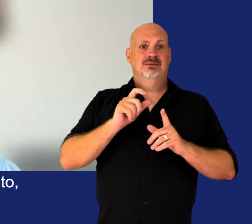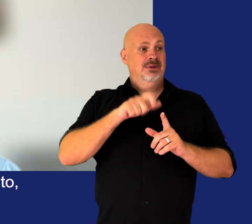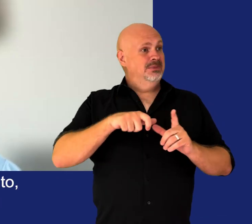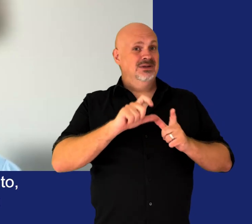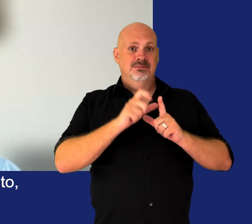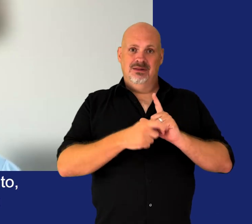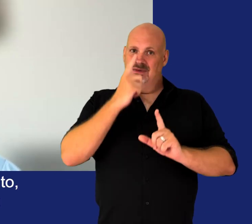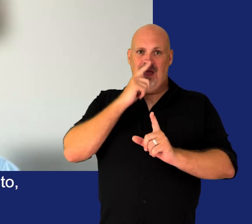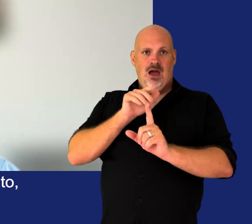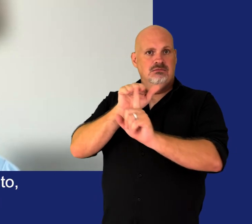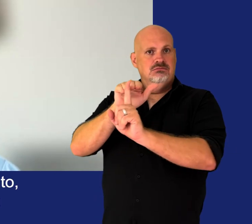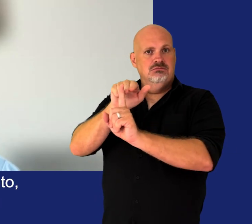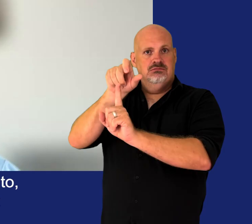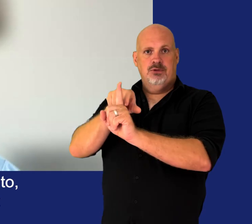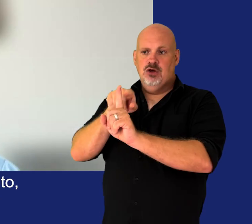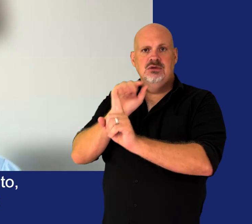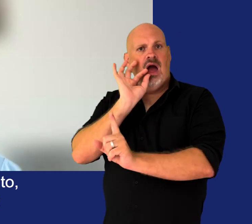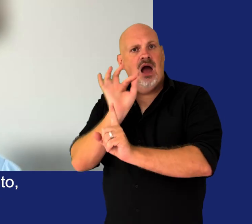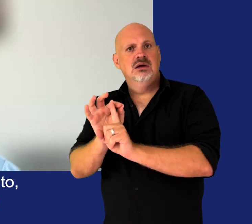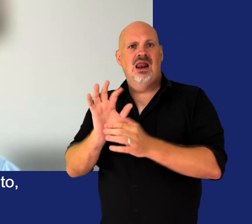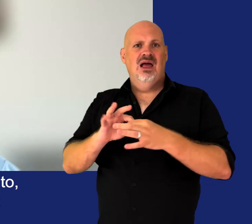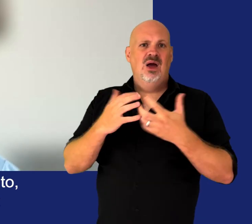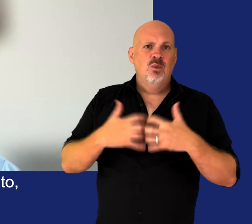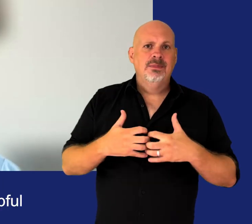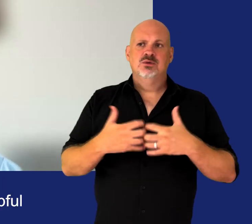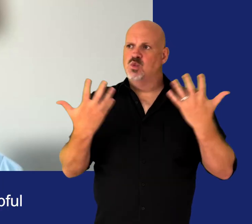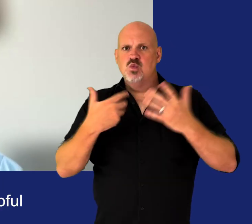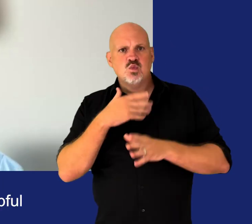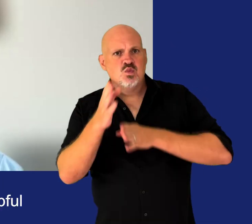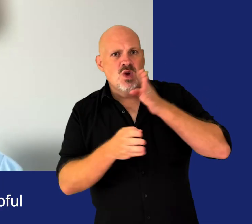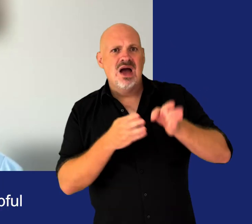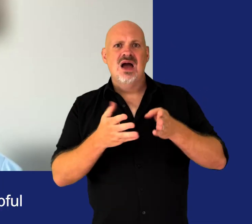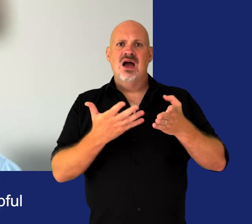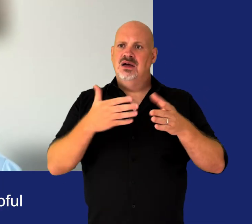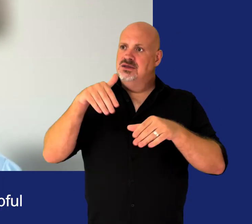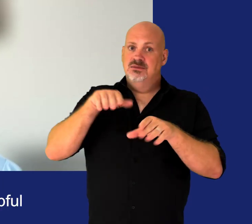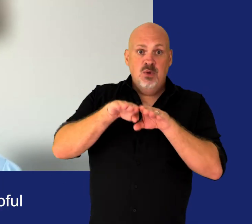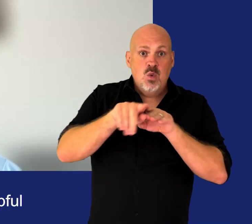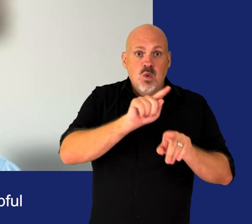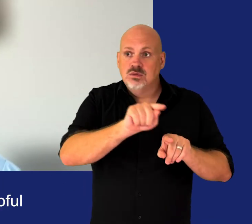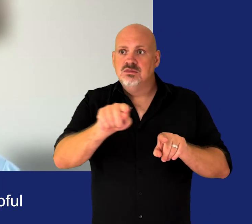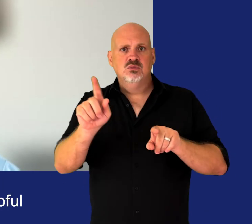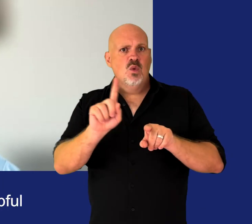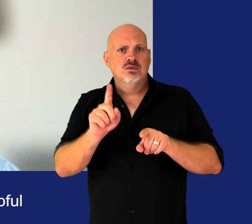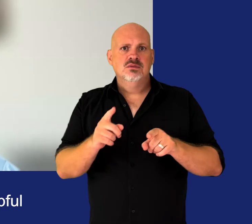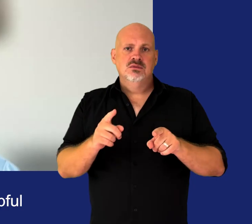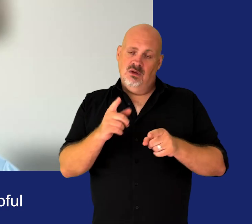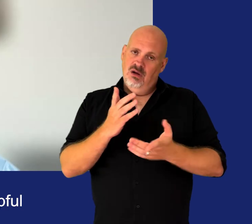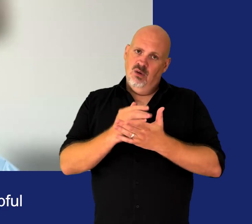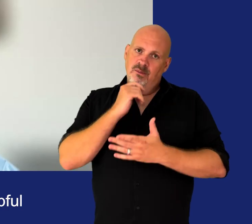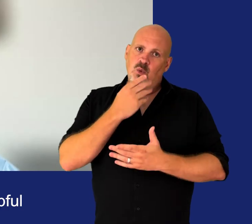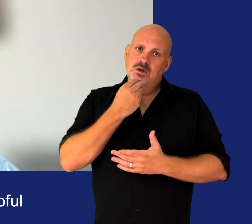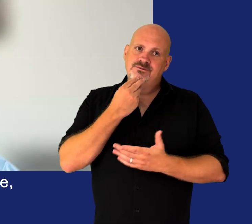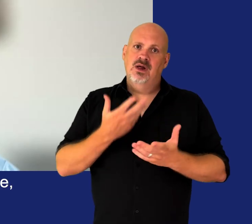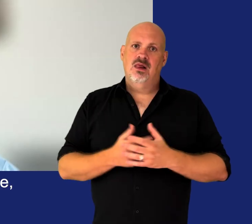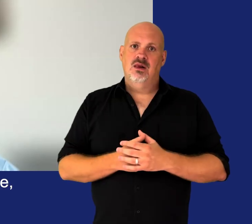with disabilities could go to ask questions about equipment and where we could take part in these sports, that would be